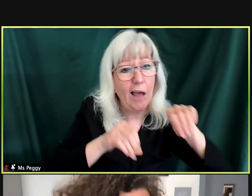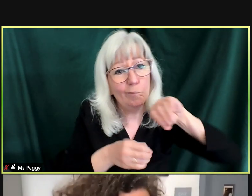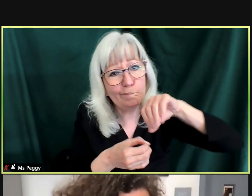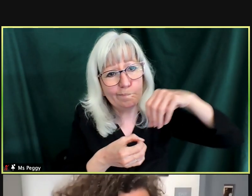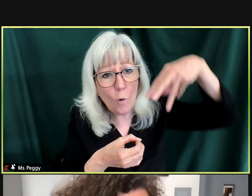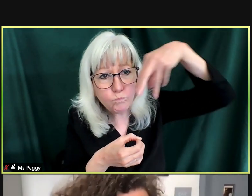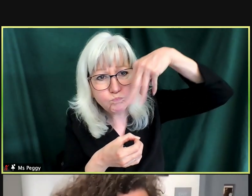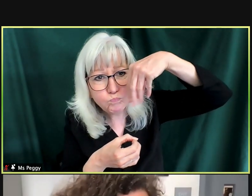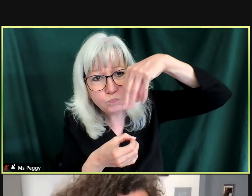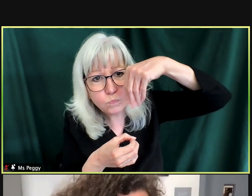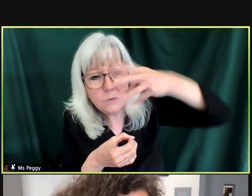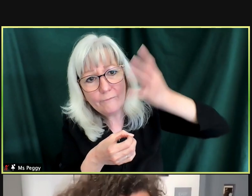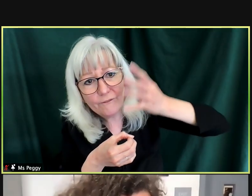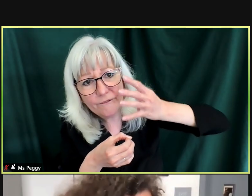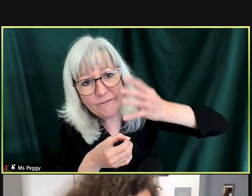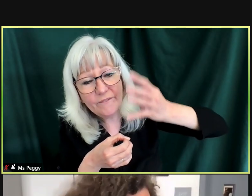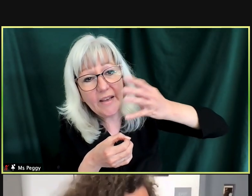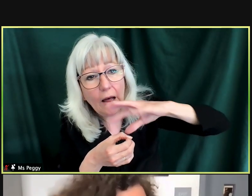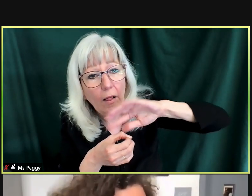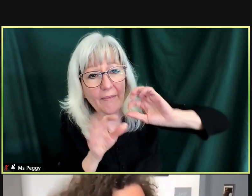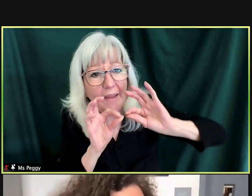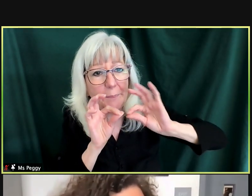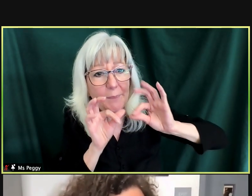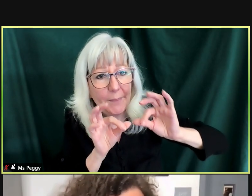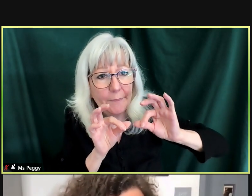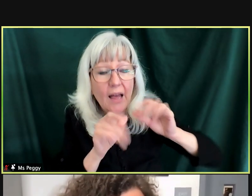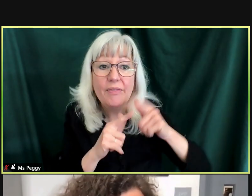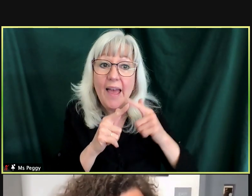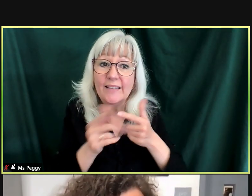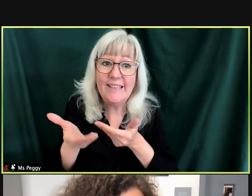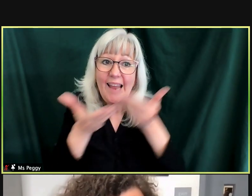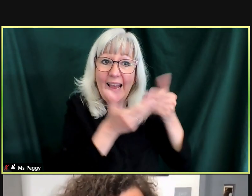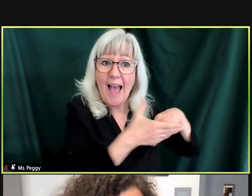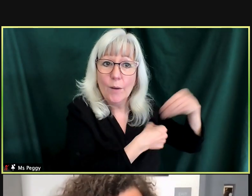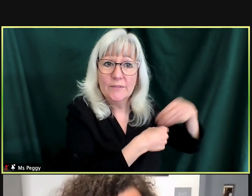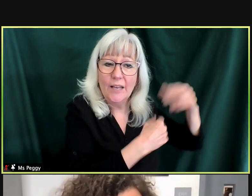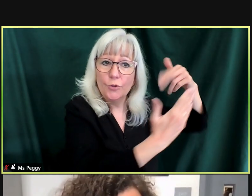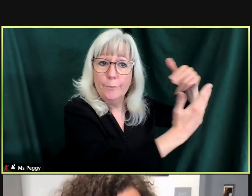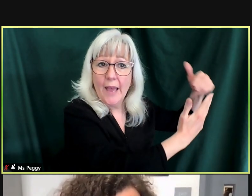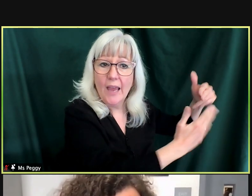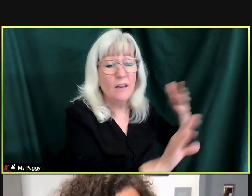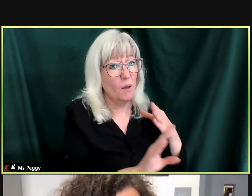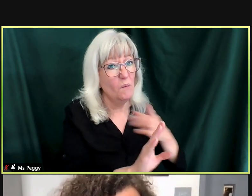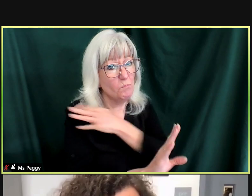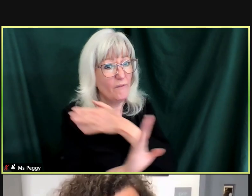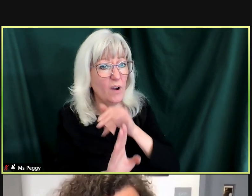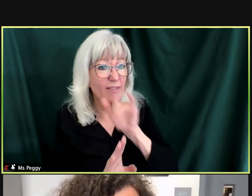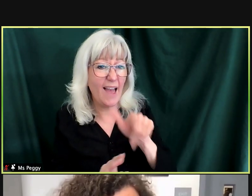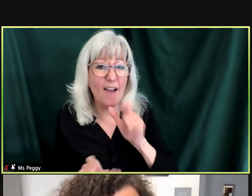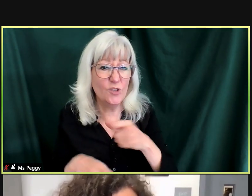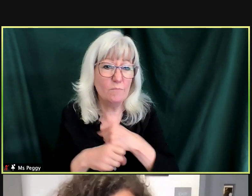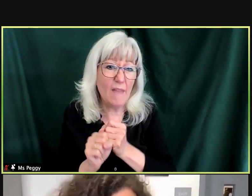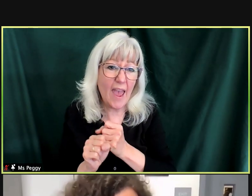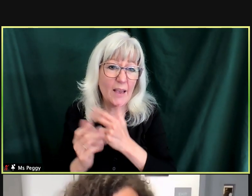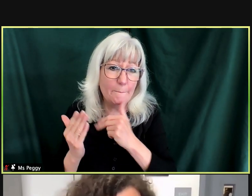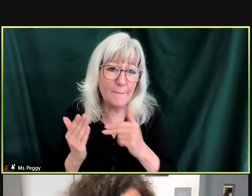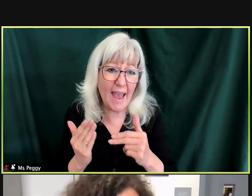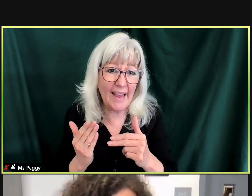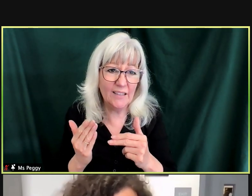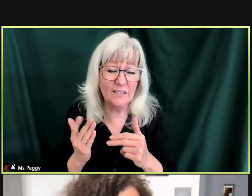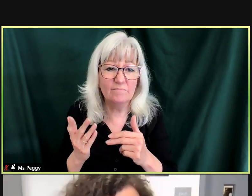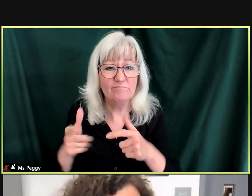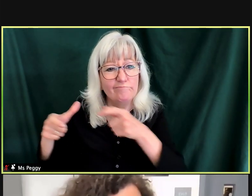were able to put paint into a tube and go outside and paint, because before that they had to make the paint in the studio and they didn't have a way